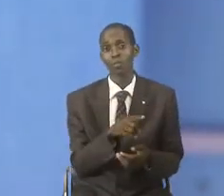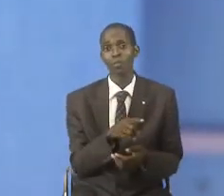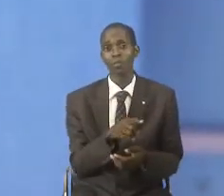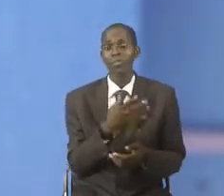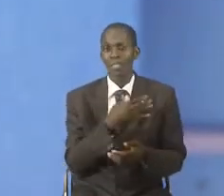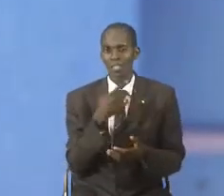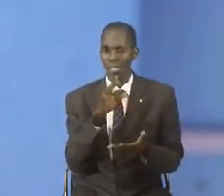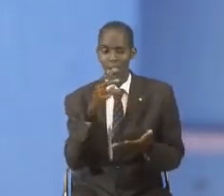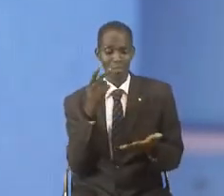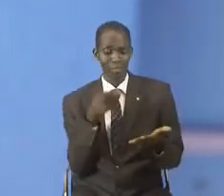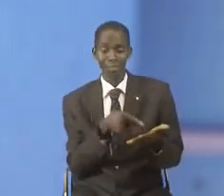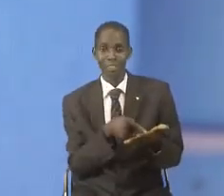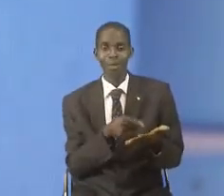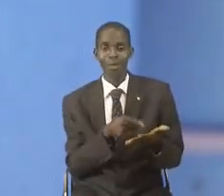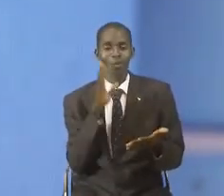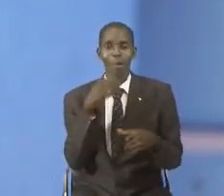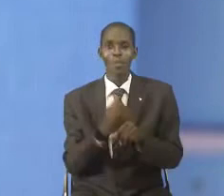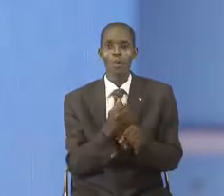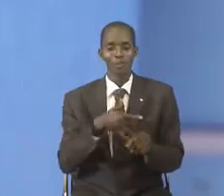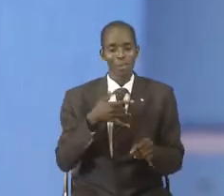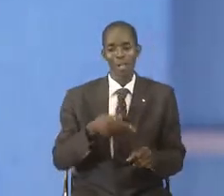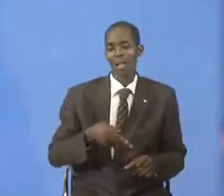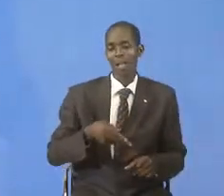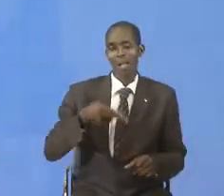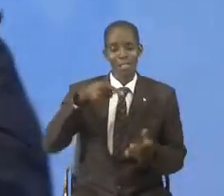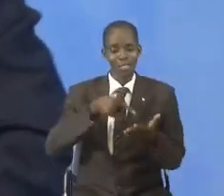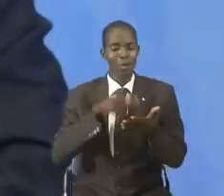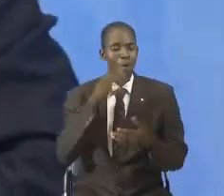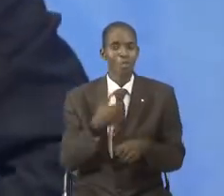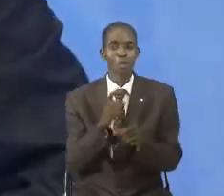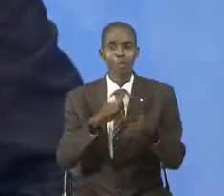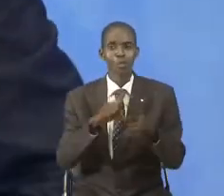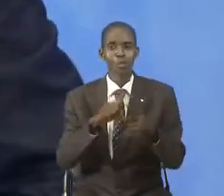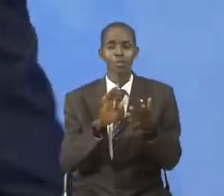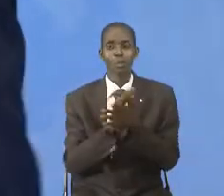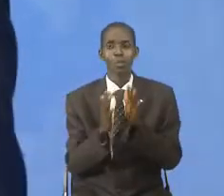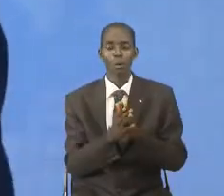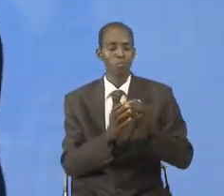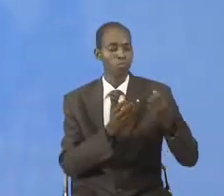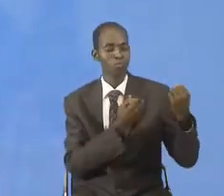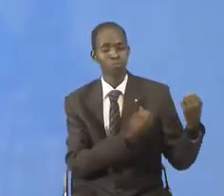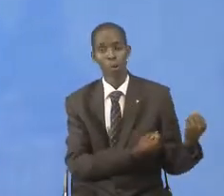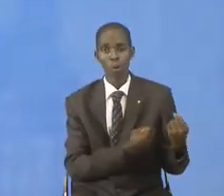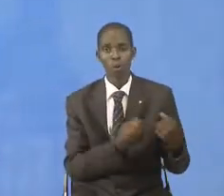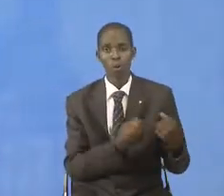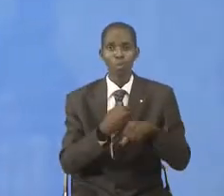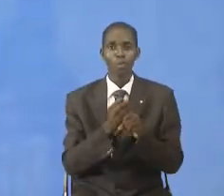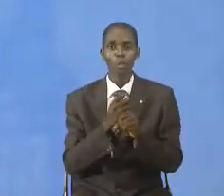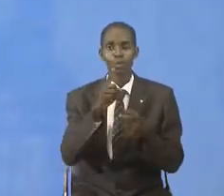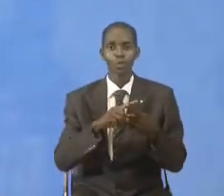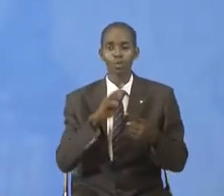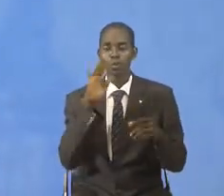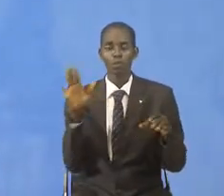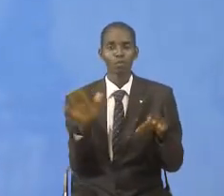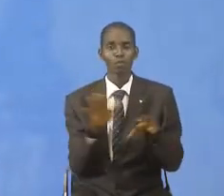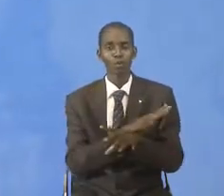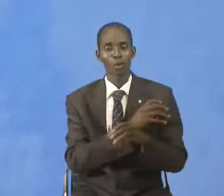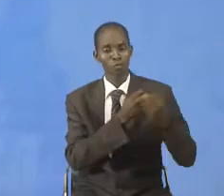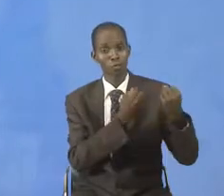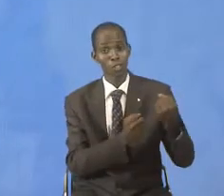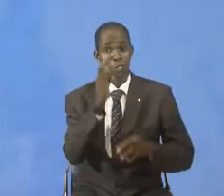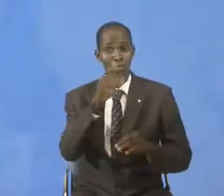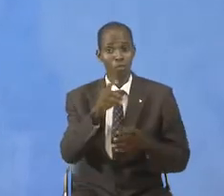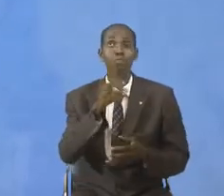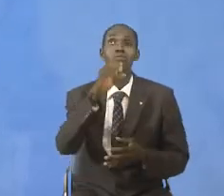inside. He wants to destroy you. He says, this will make you high, this will make you bold, this will make